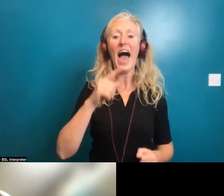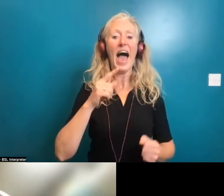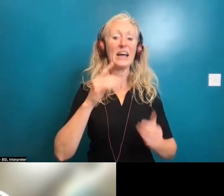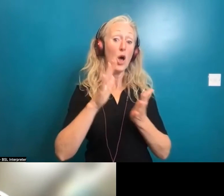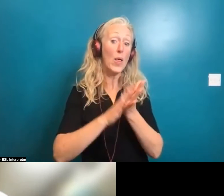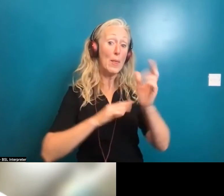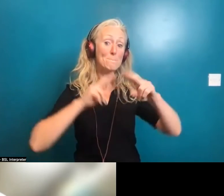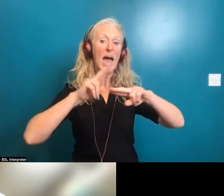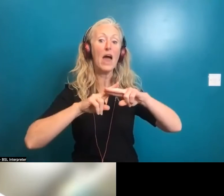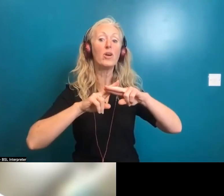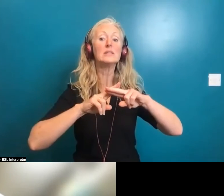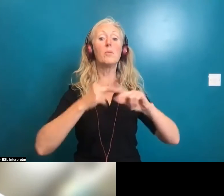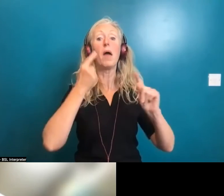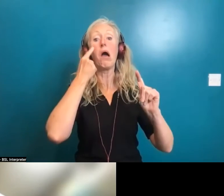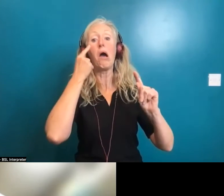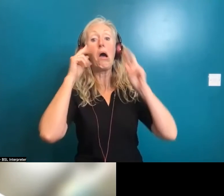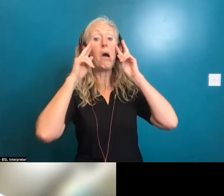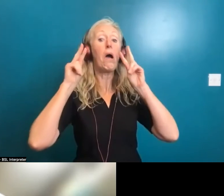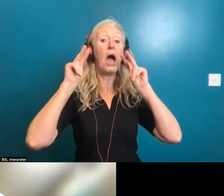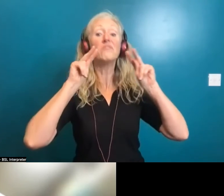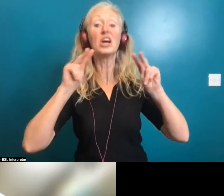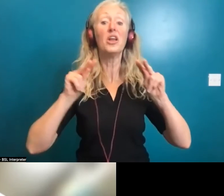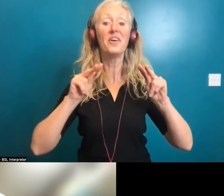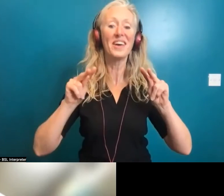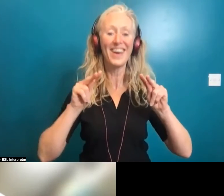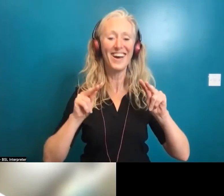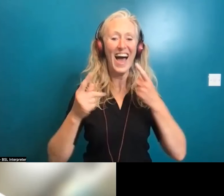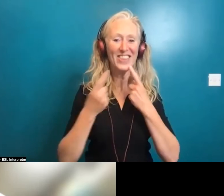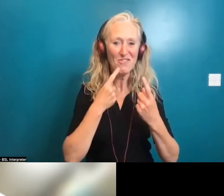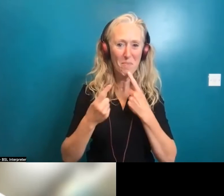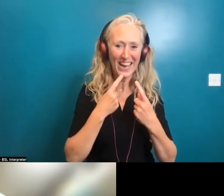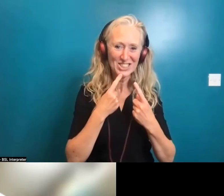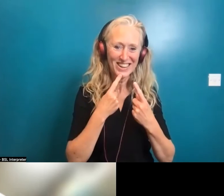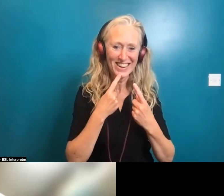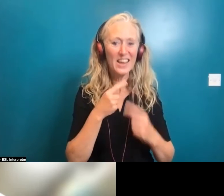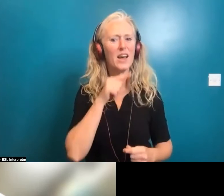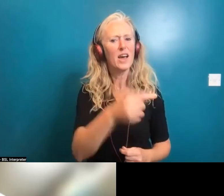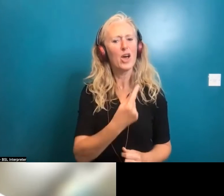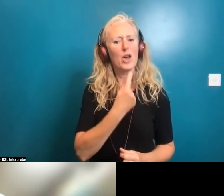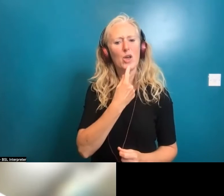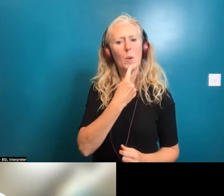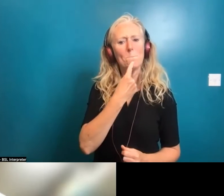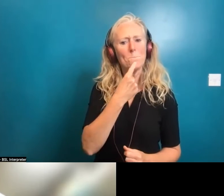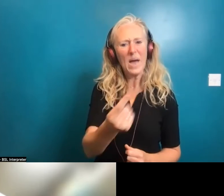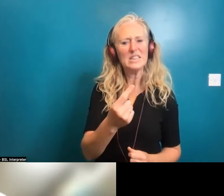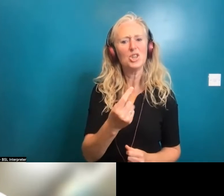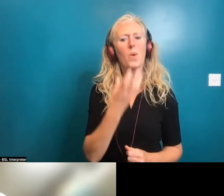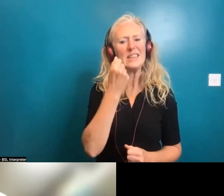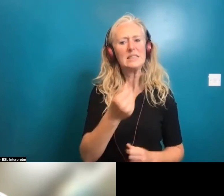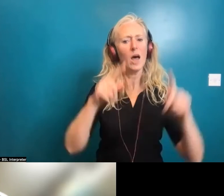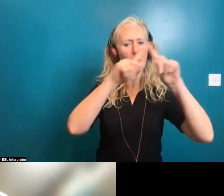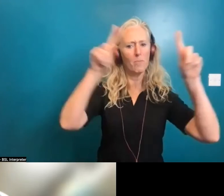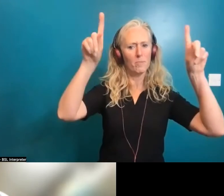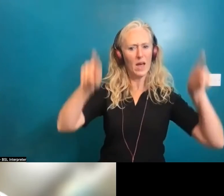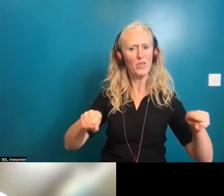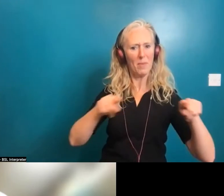when you see the results from the test and the images, we often, you mentioned the pigmentation that's visible on some of the images